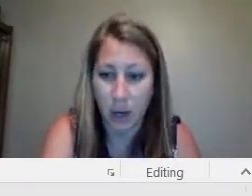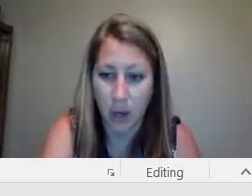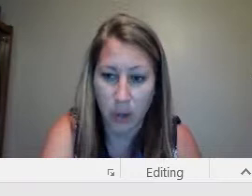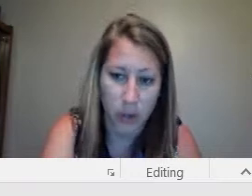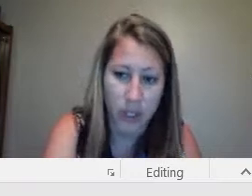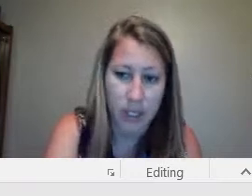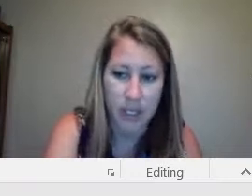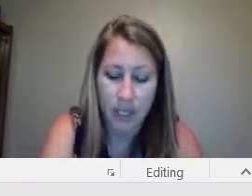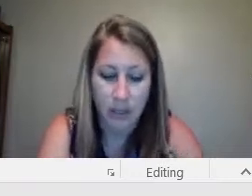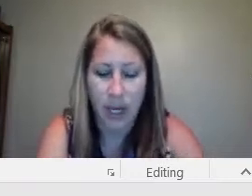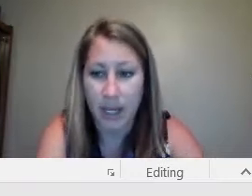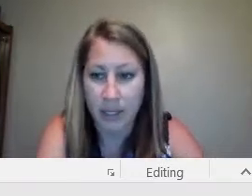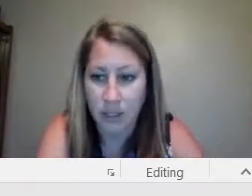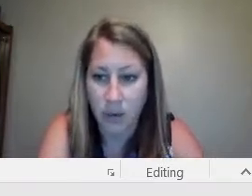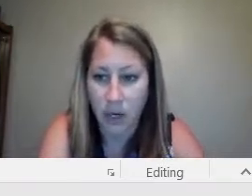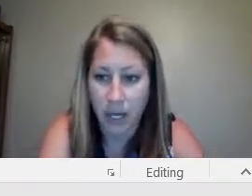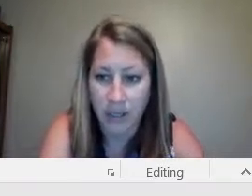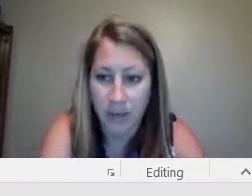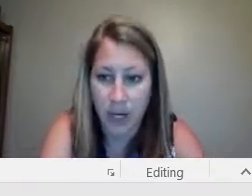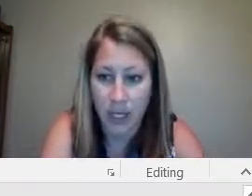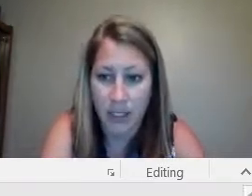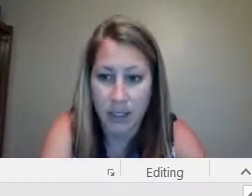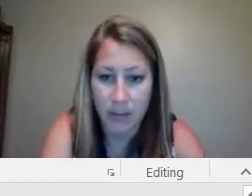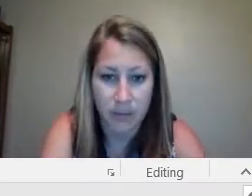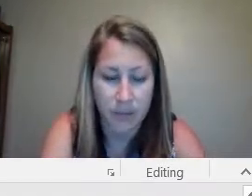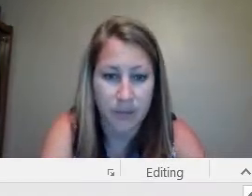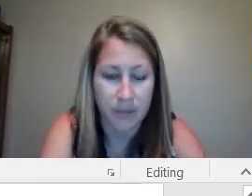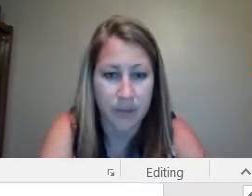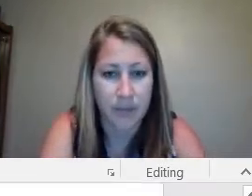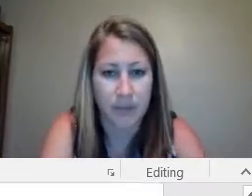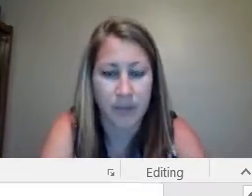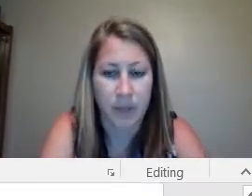hello. Okay, let's do our next friend.